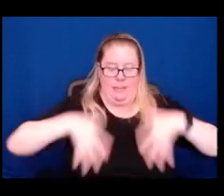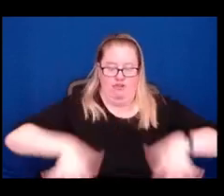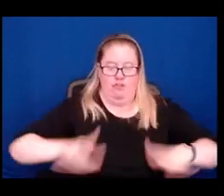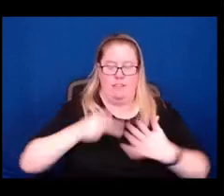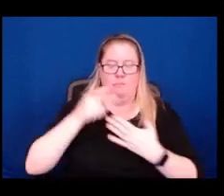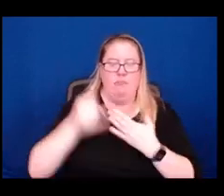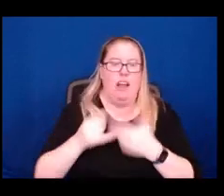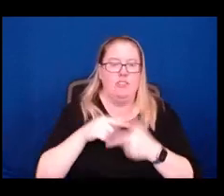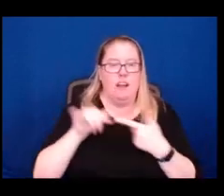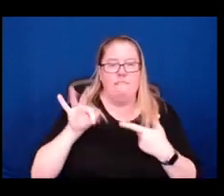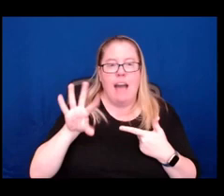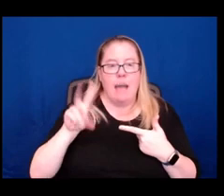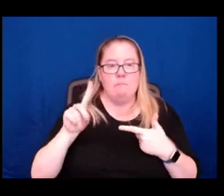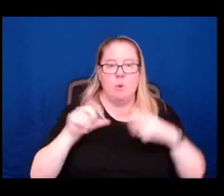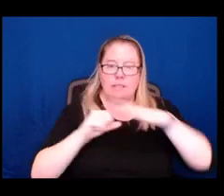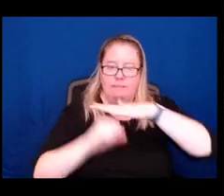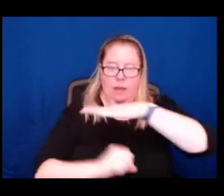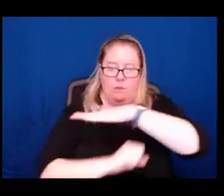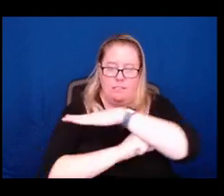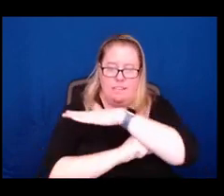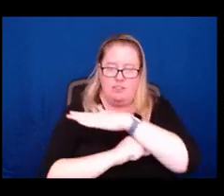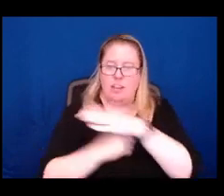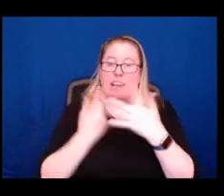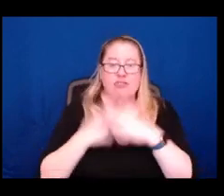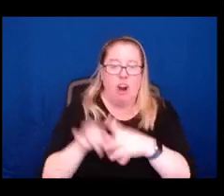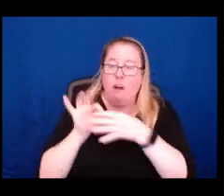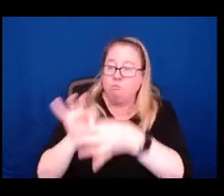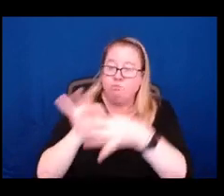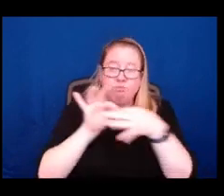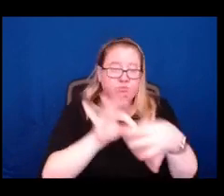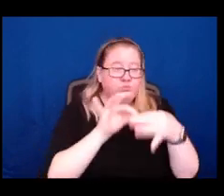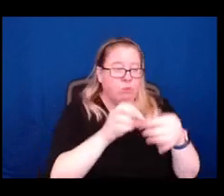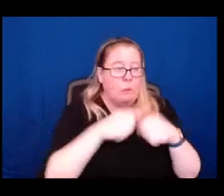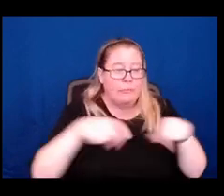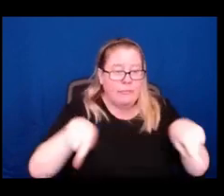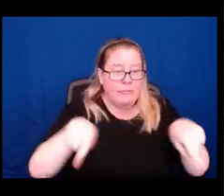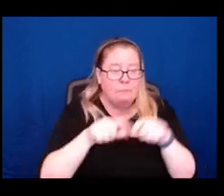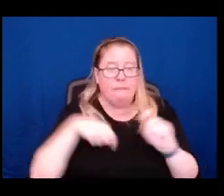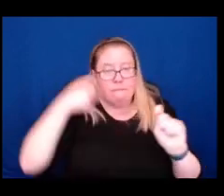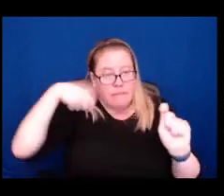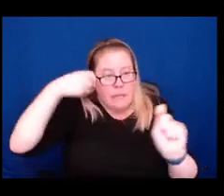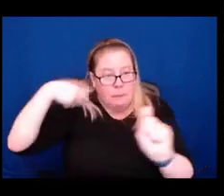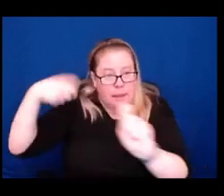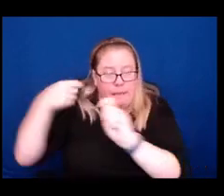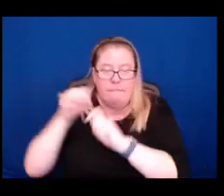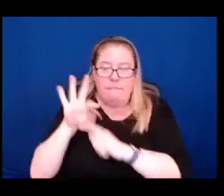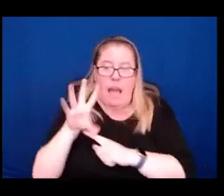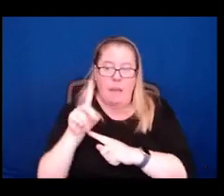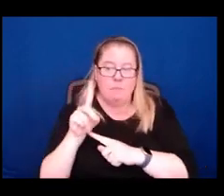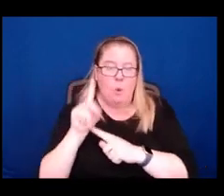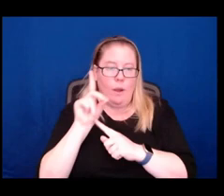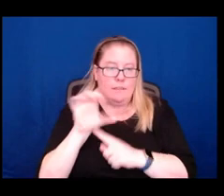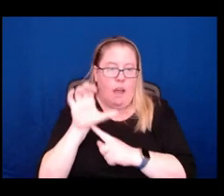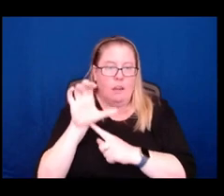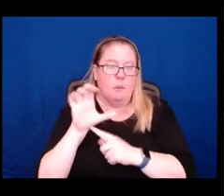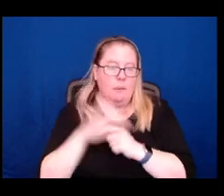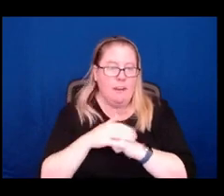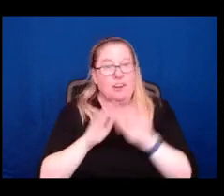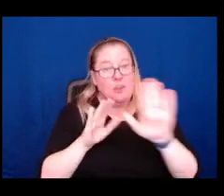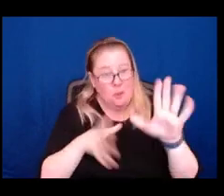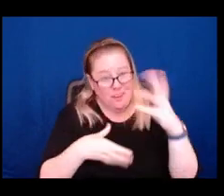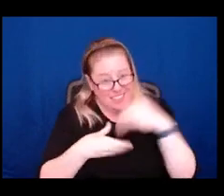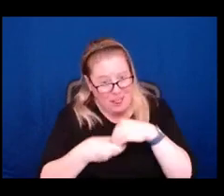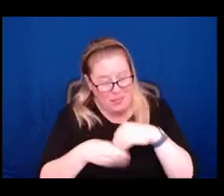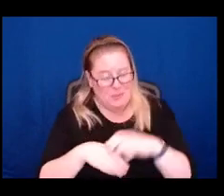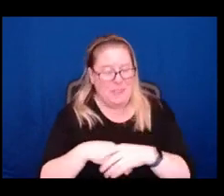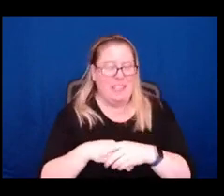Dress Project or the Fibroids Foundation. I've cultivated relationships there. We've done some filming for fibroids documentaries,